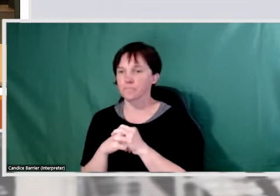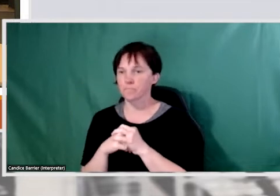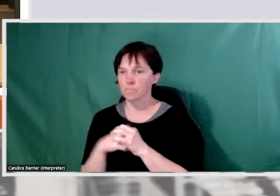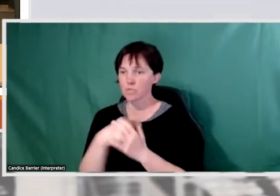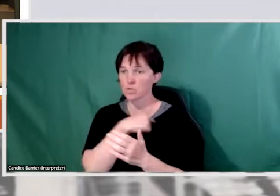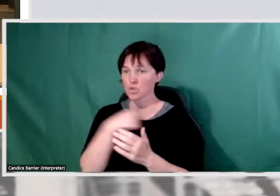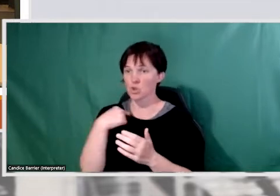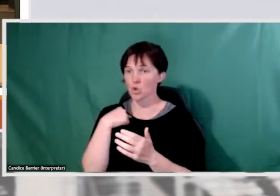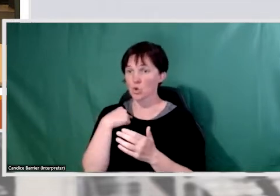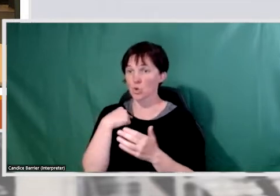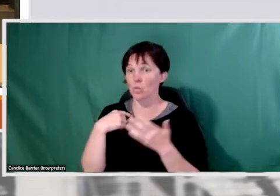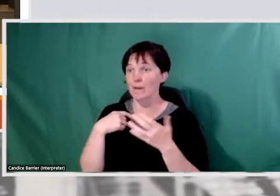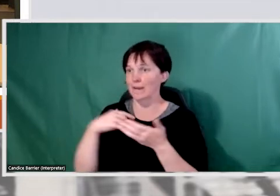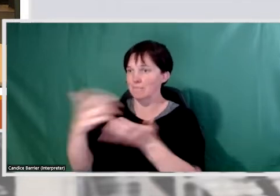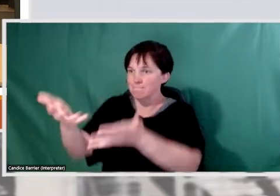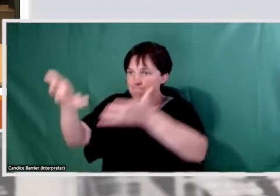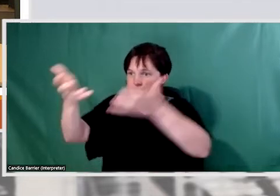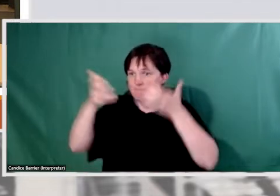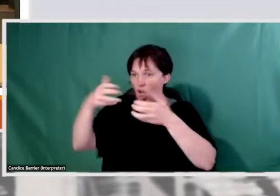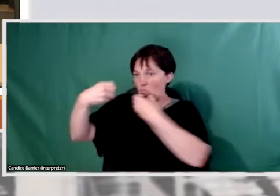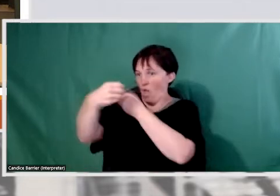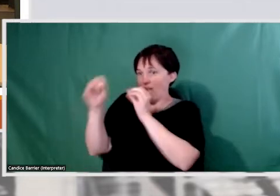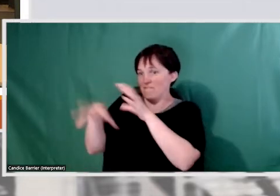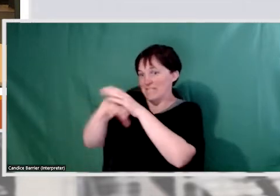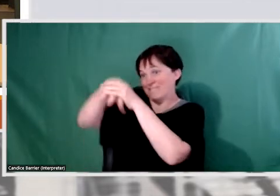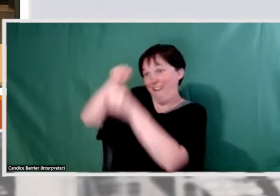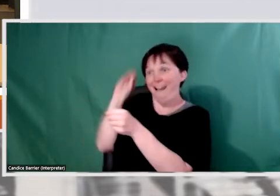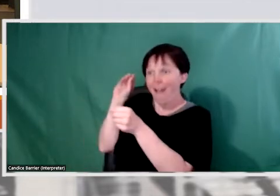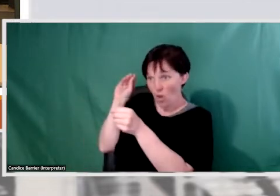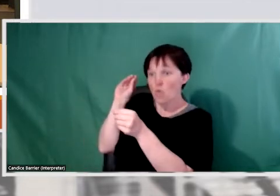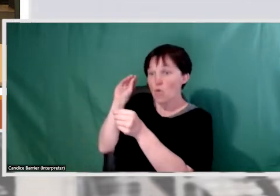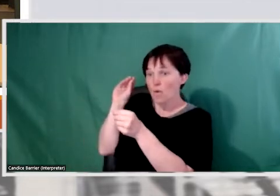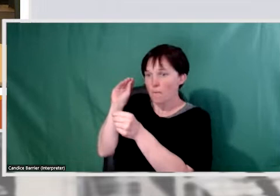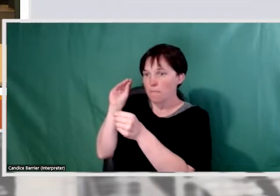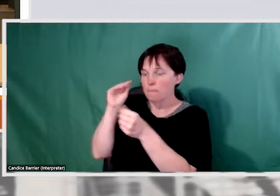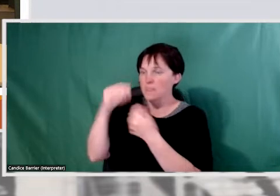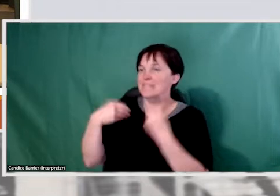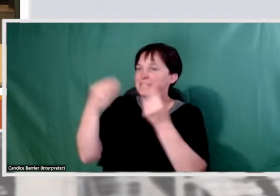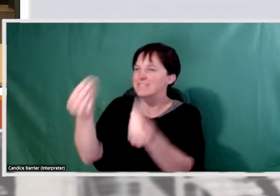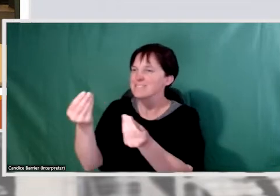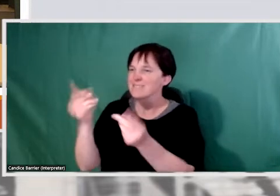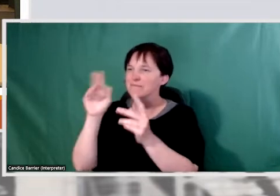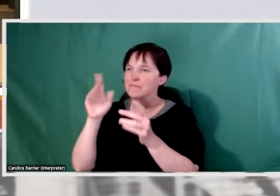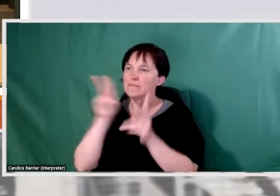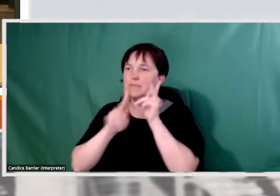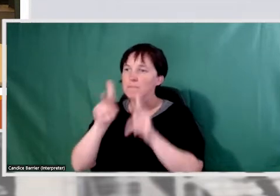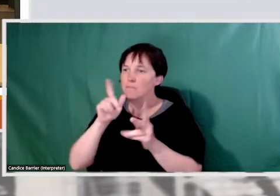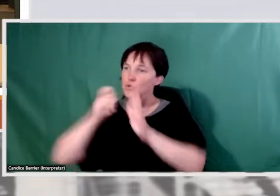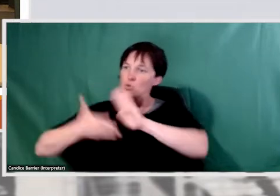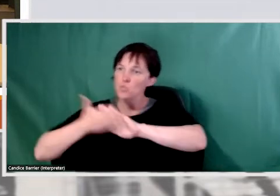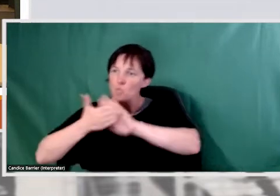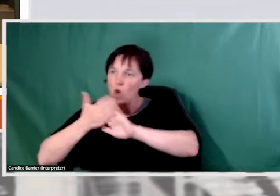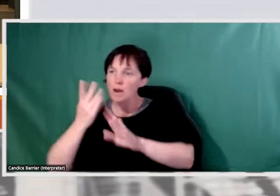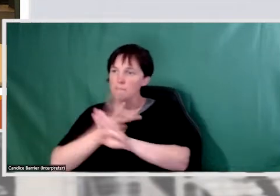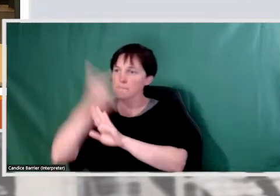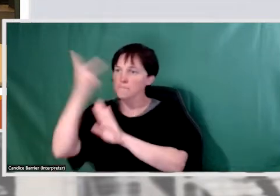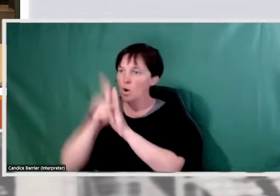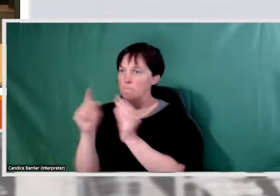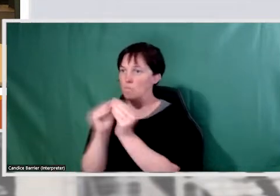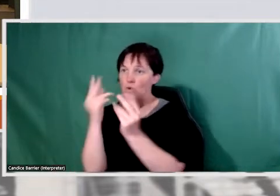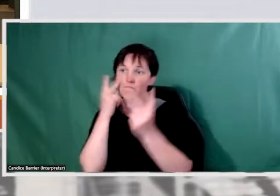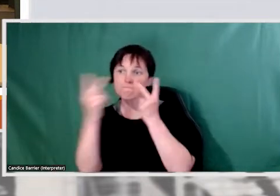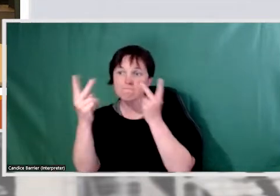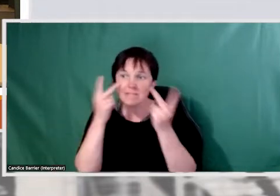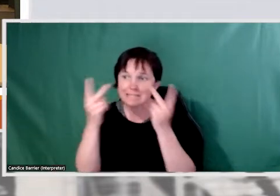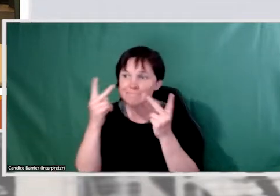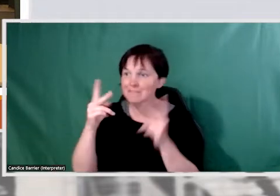office outside and created some space for that in a way that gave those occupants who might be running the programs some visibility on the kids. And then